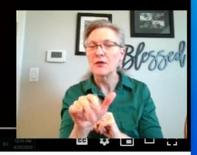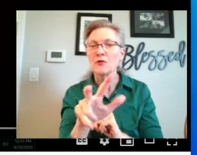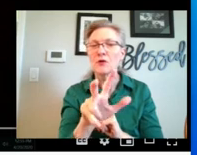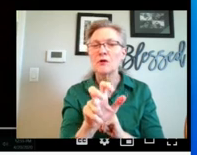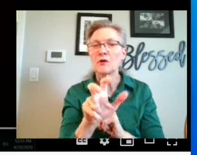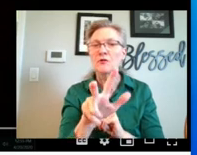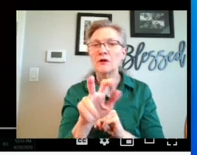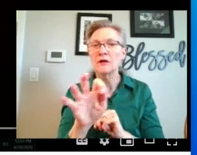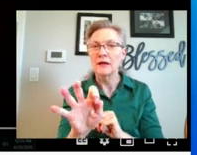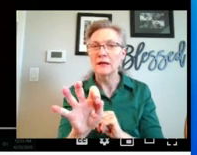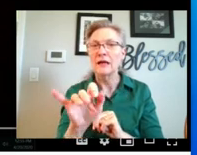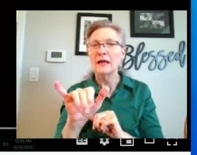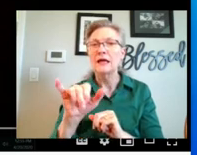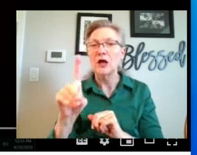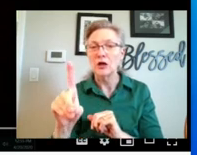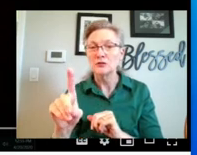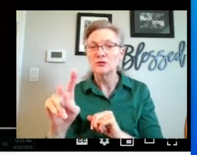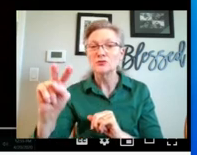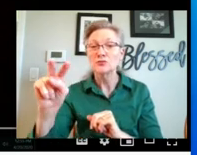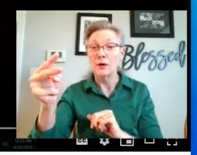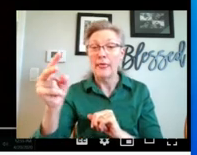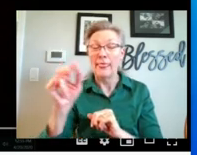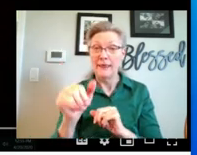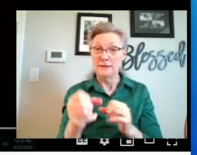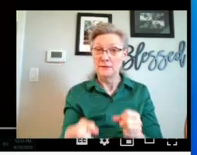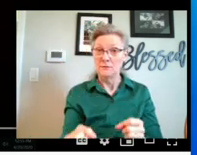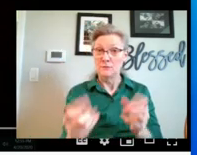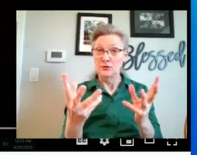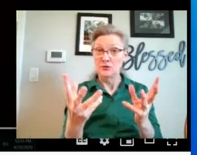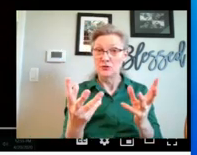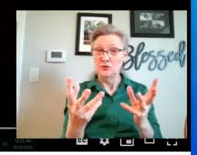339 yards squared. That is how much